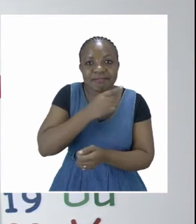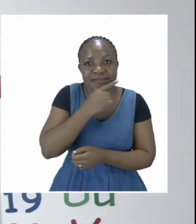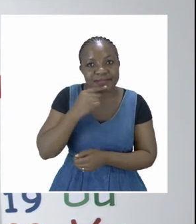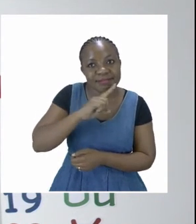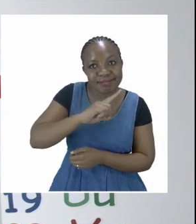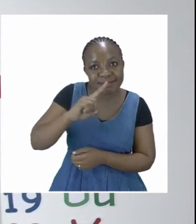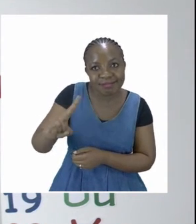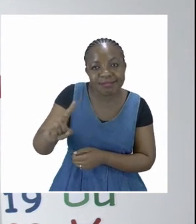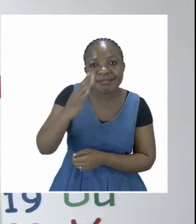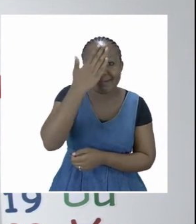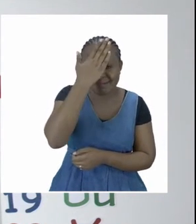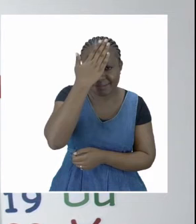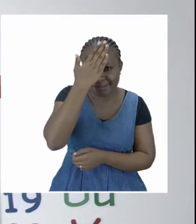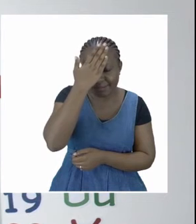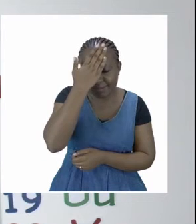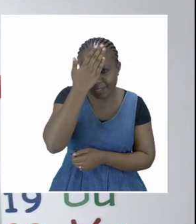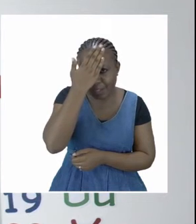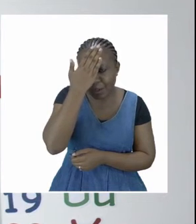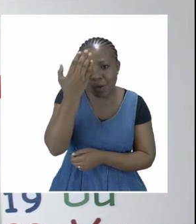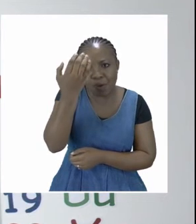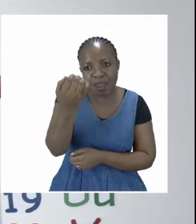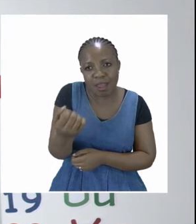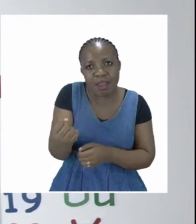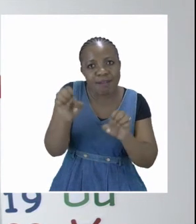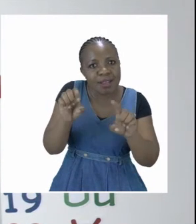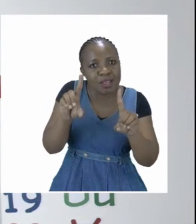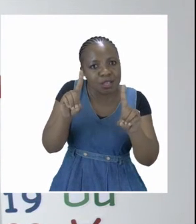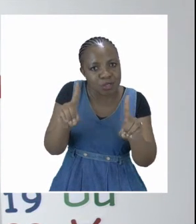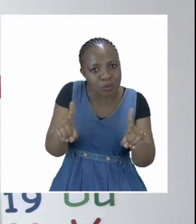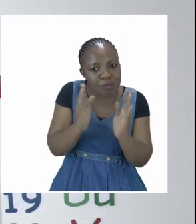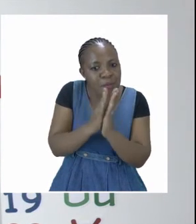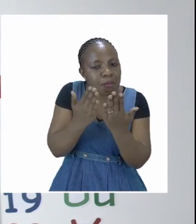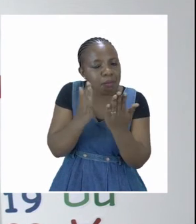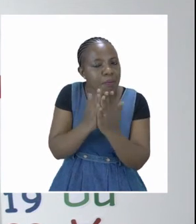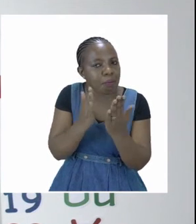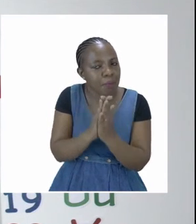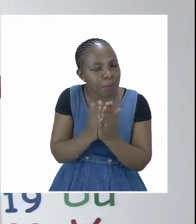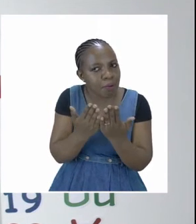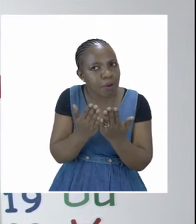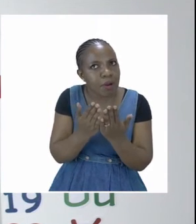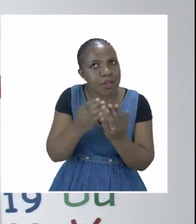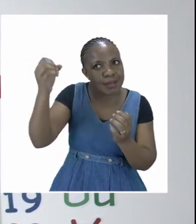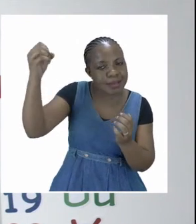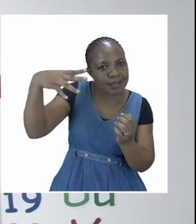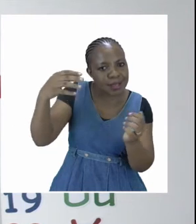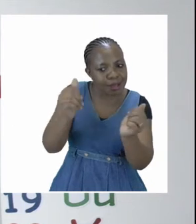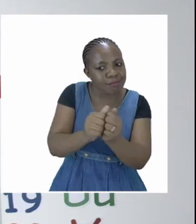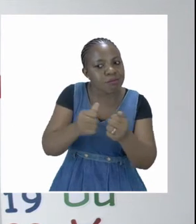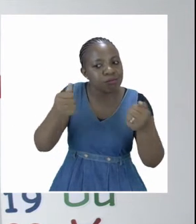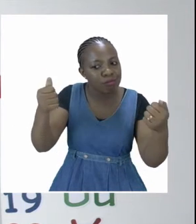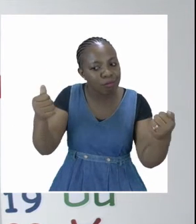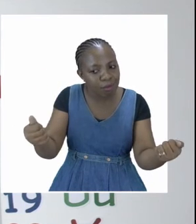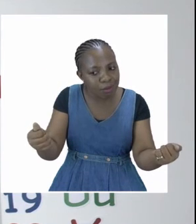education booklet in our daily newspaper, street sales, or at your school